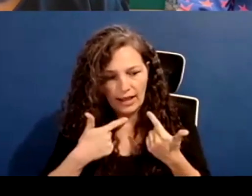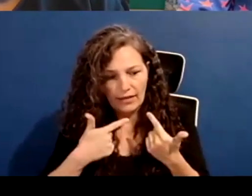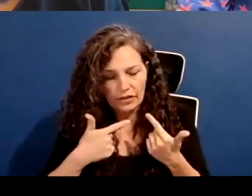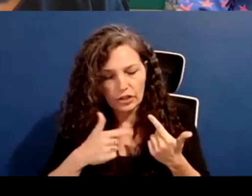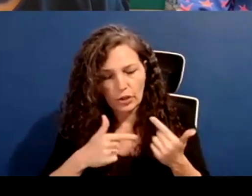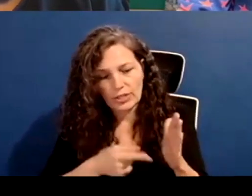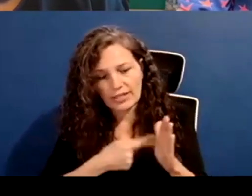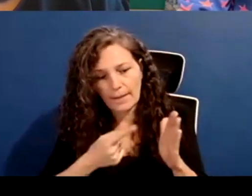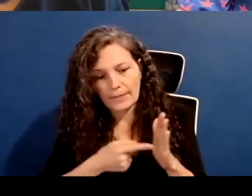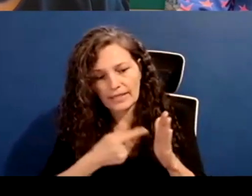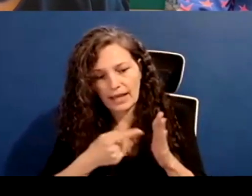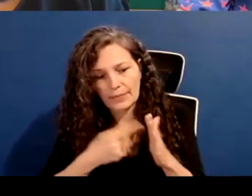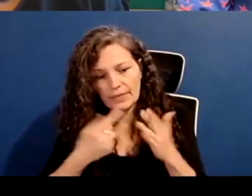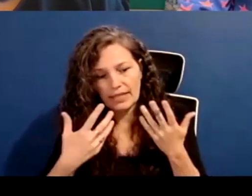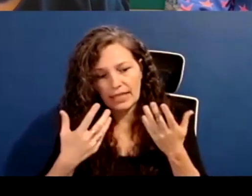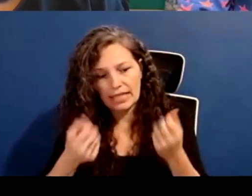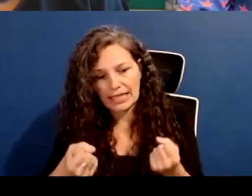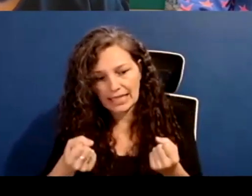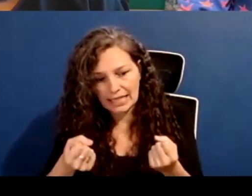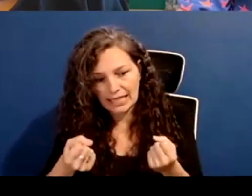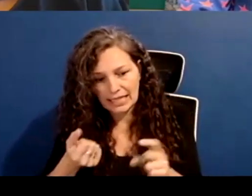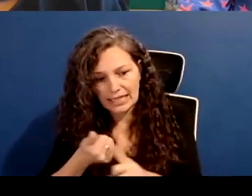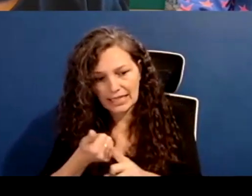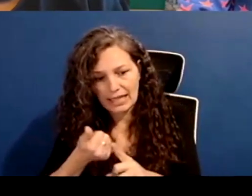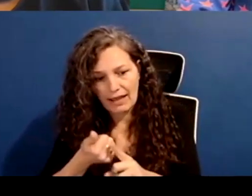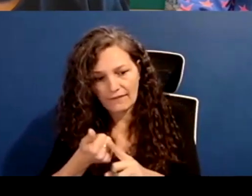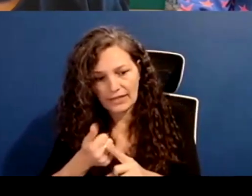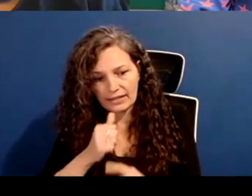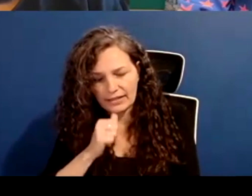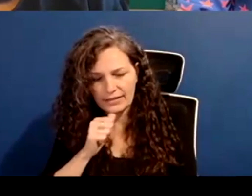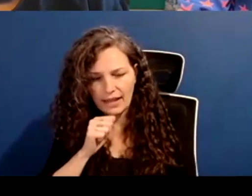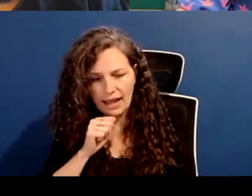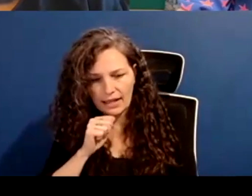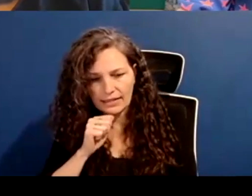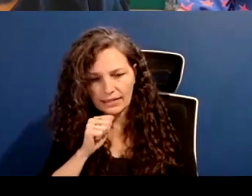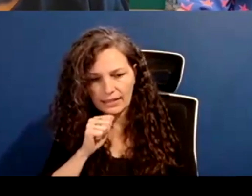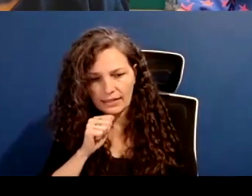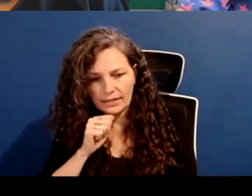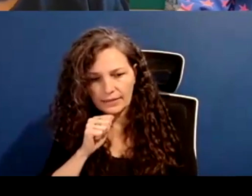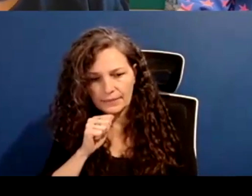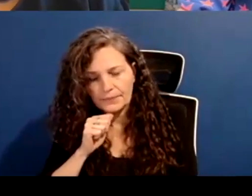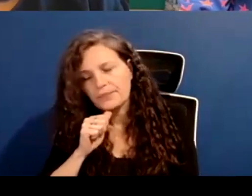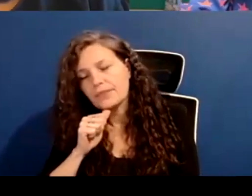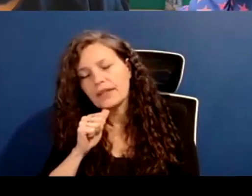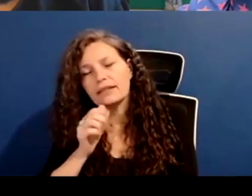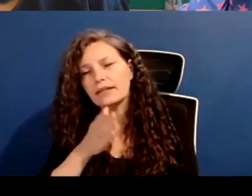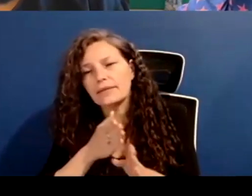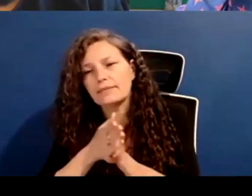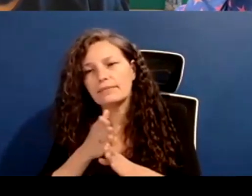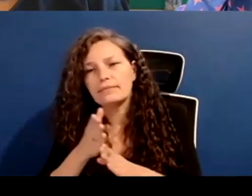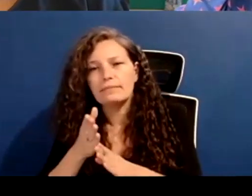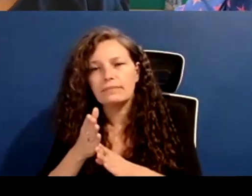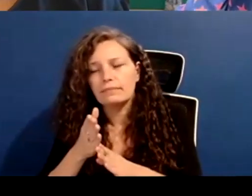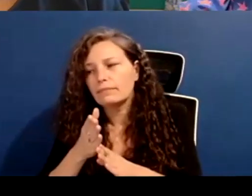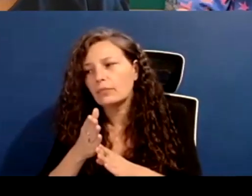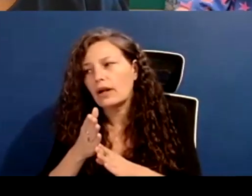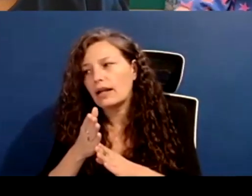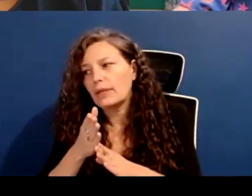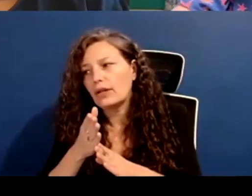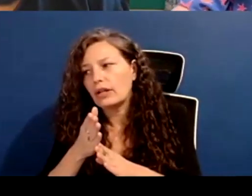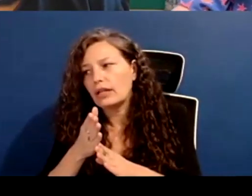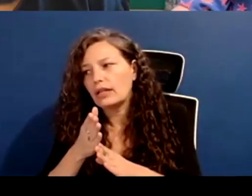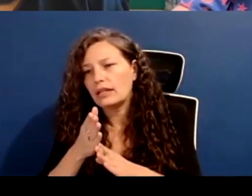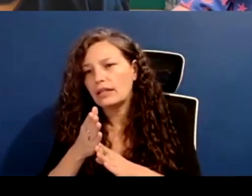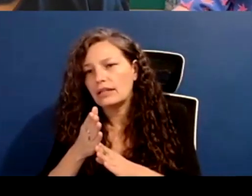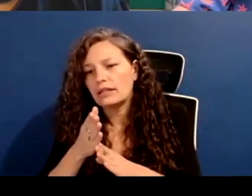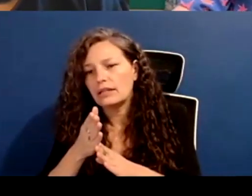is not something that is the primary, or I should say, it's not the healing, the